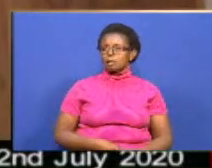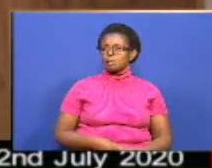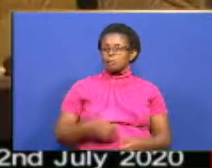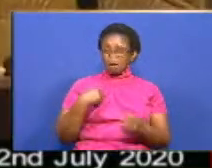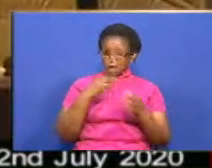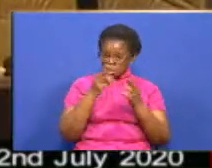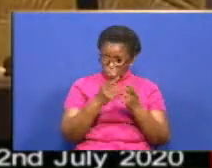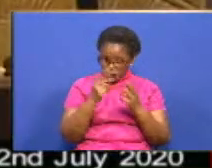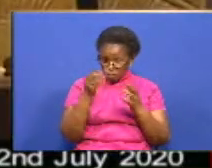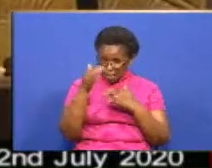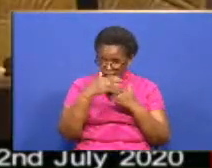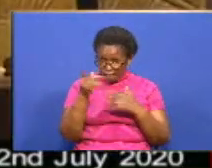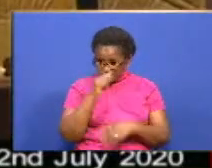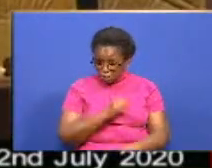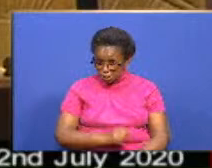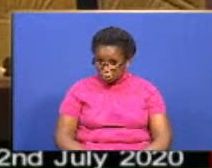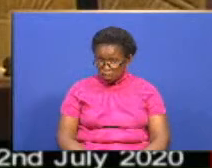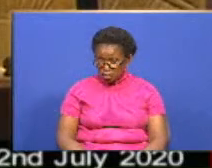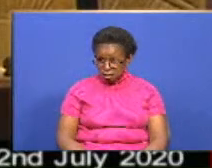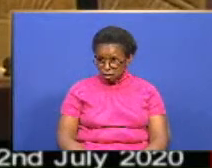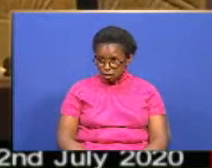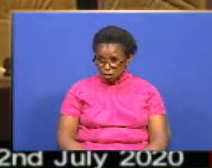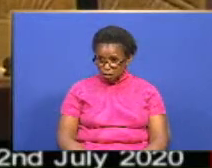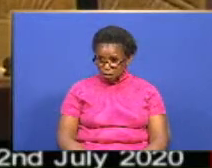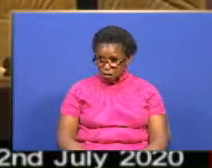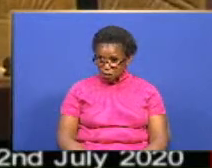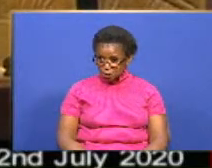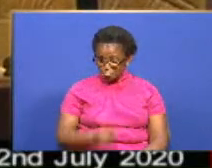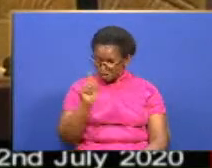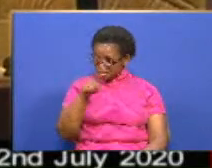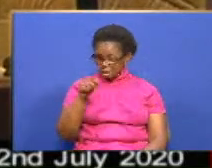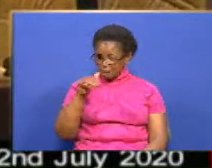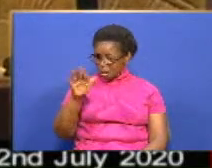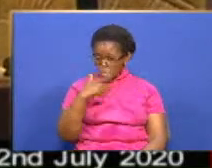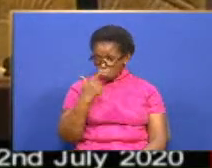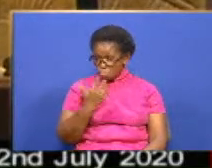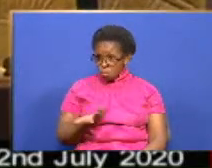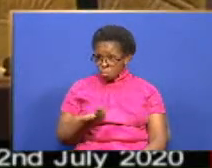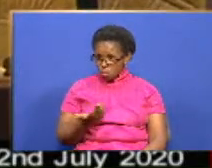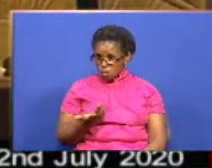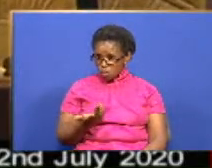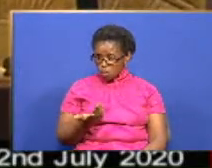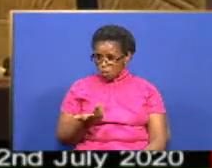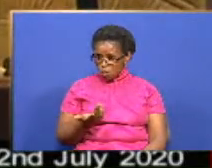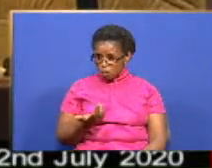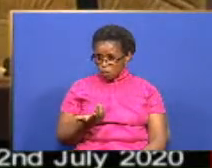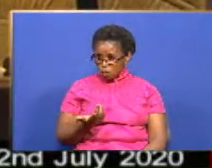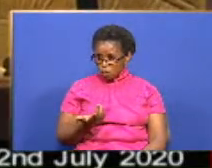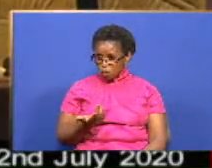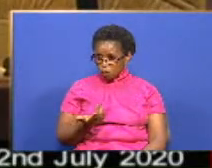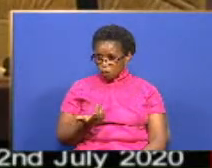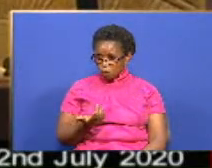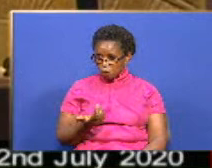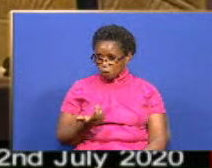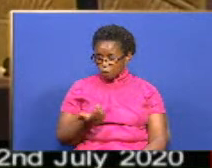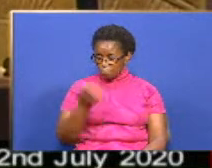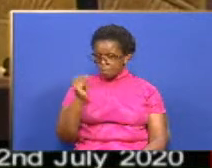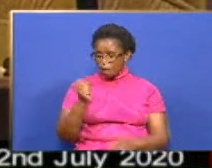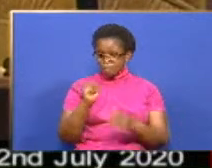winding up, Chair. Yes, Madam Speaker. Was that a mistake? 5 more minutes. You have 5 more minutes, Honorable